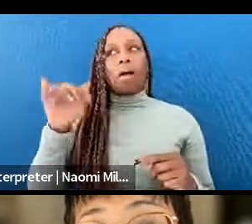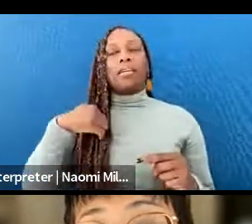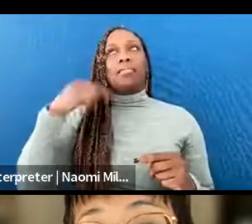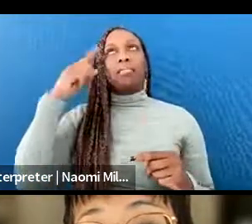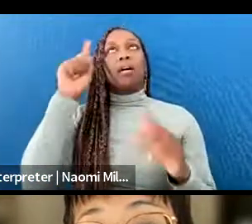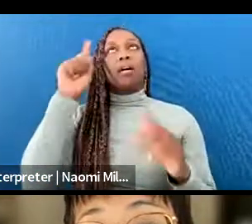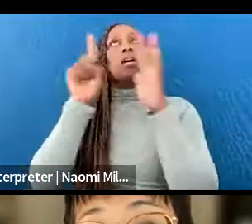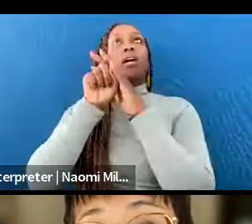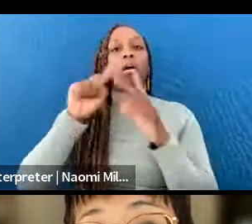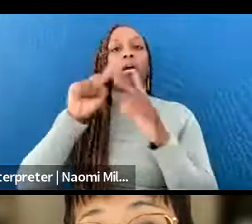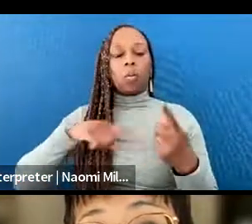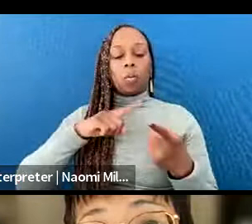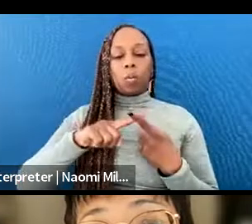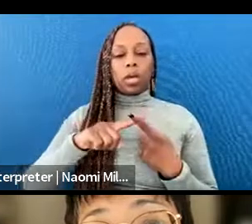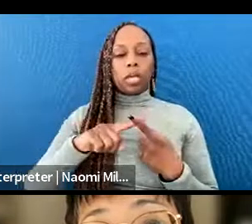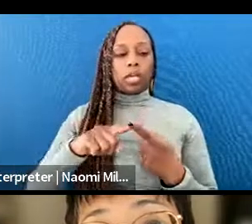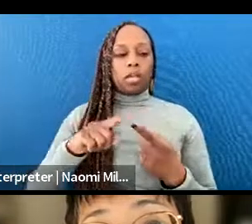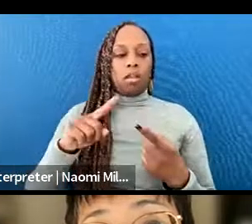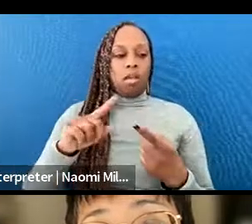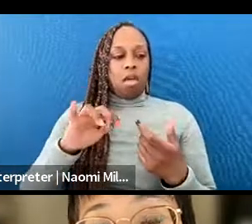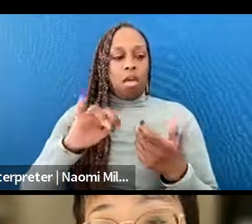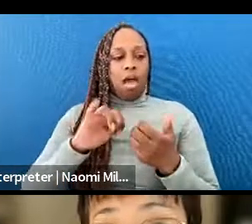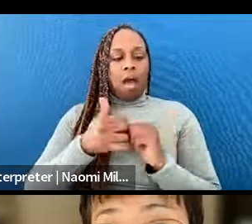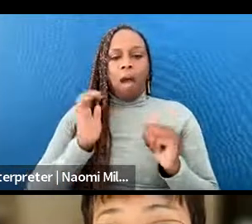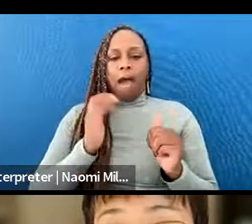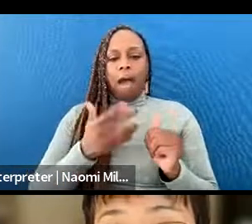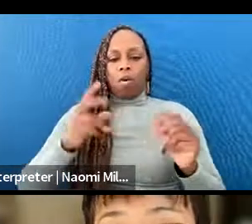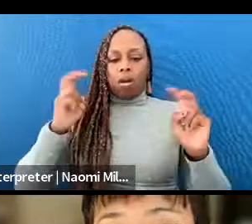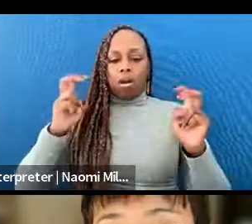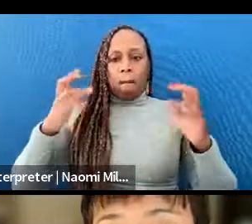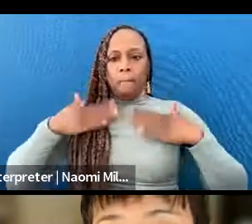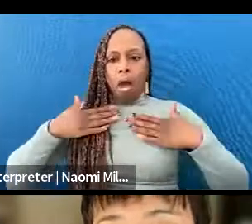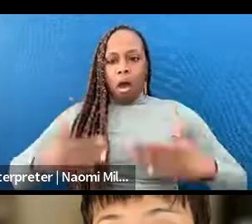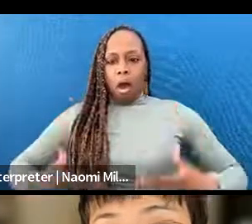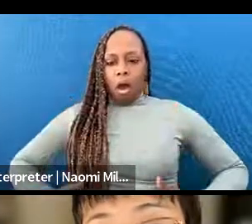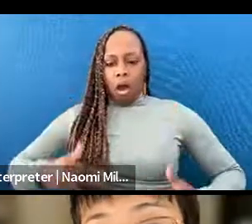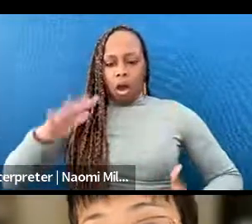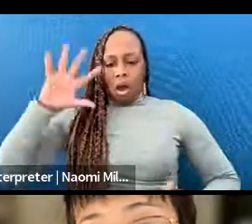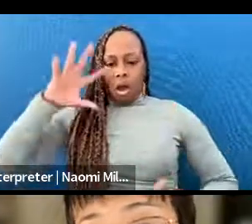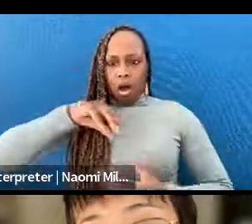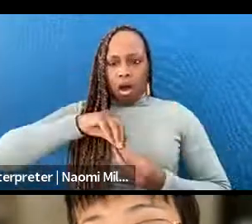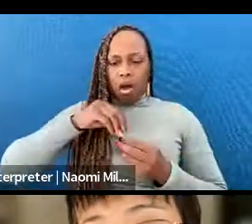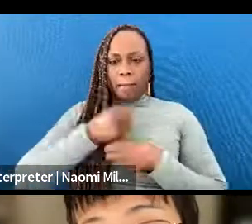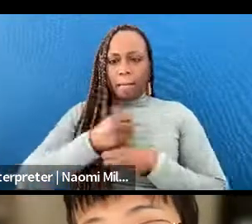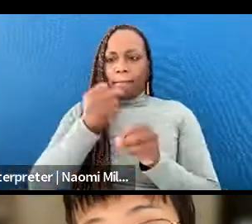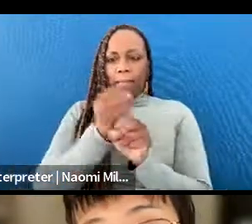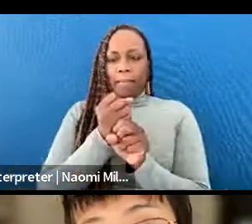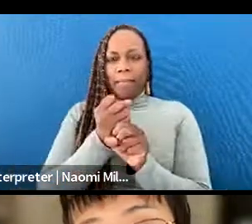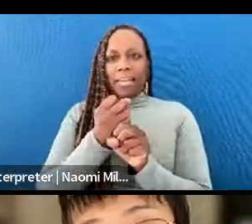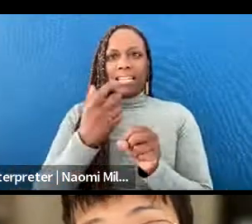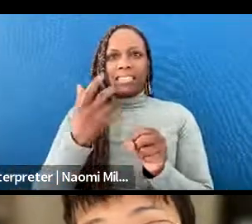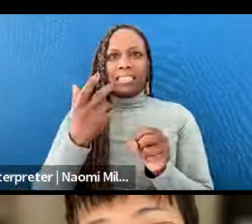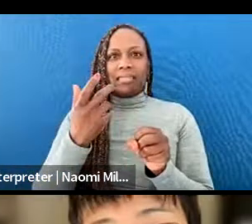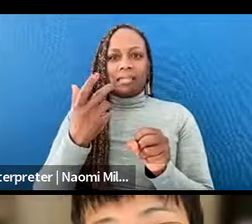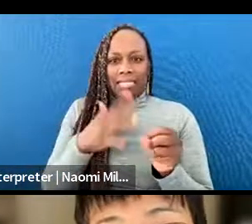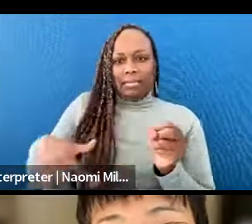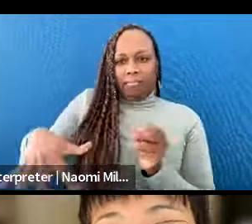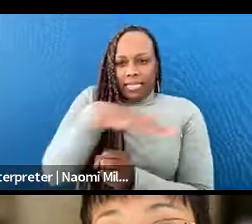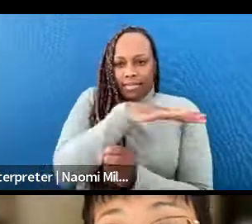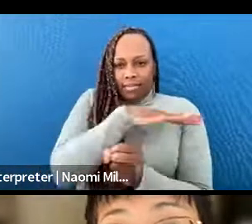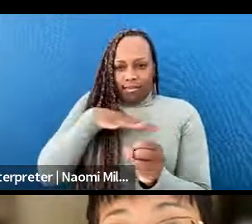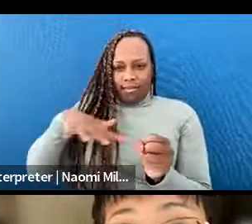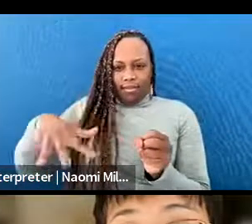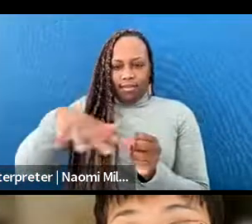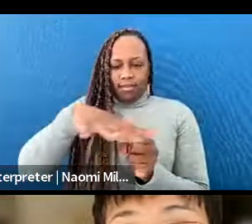thinking about the ways in which our embodiment sort of creates this space